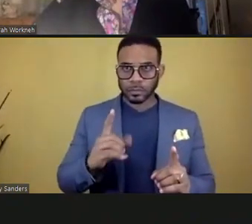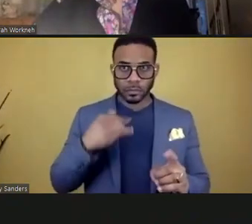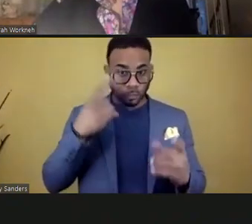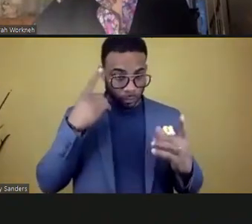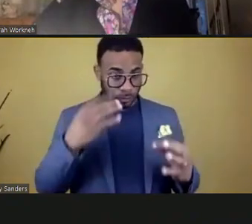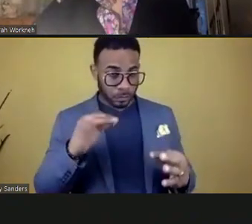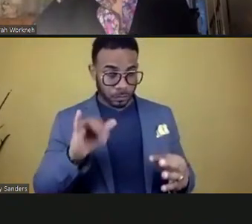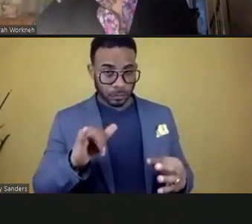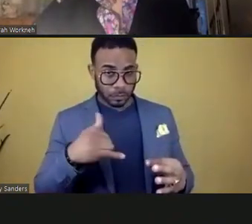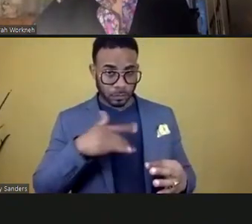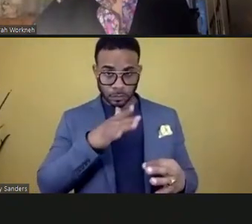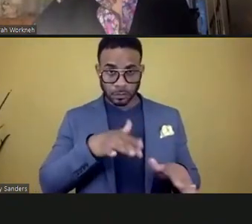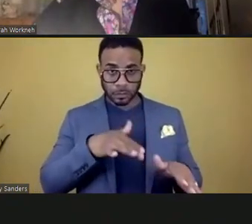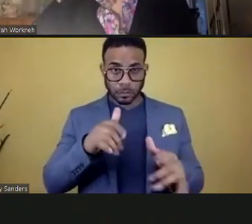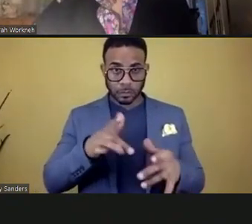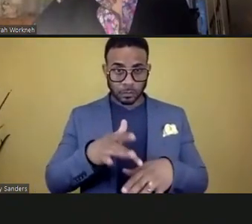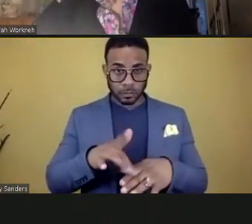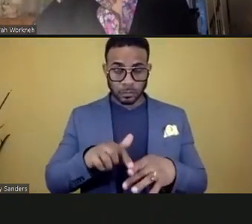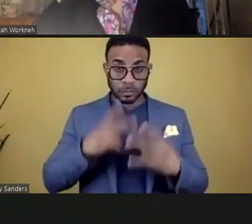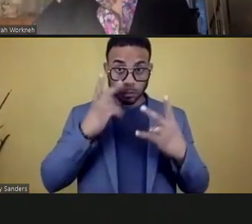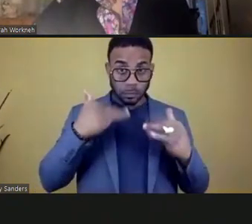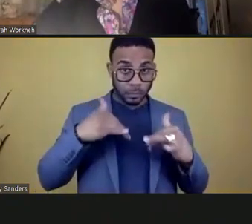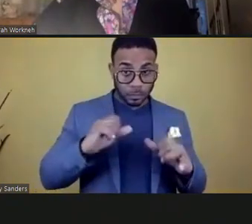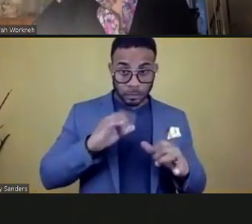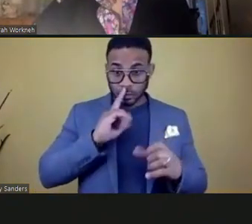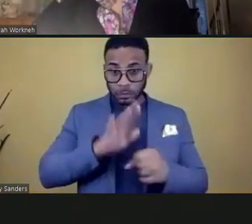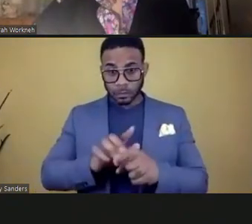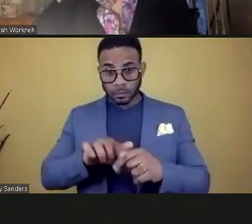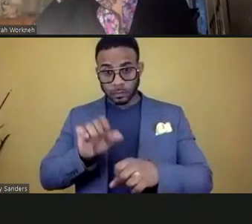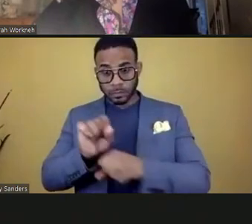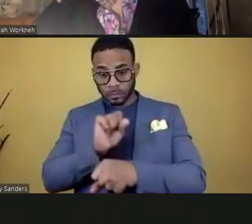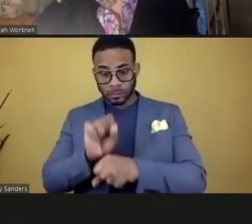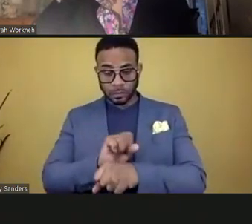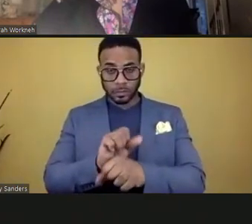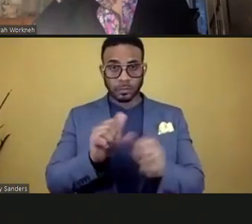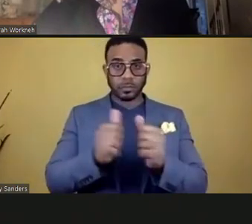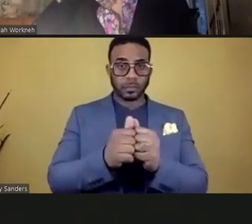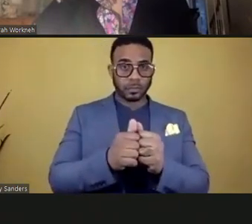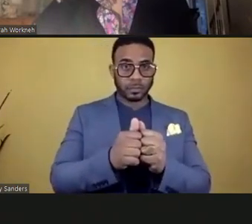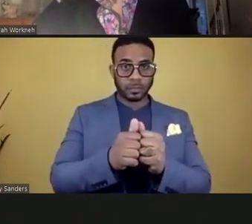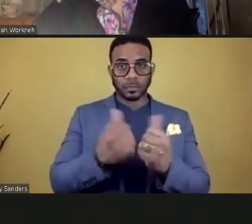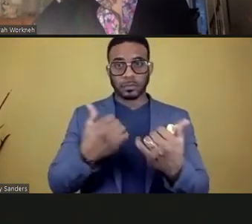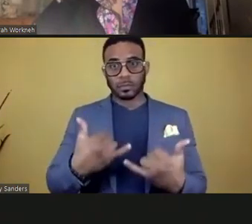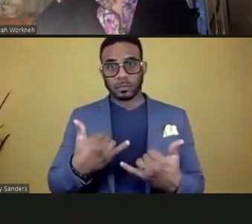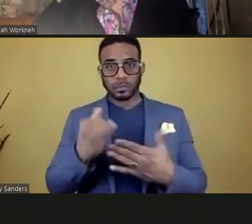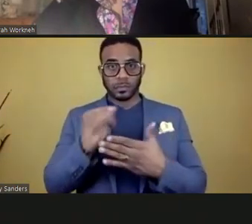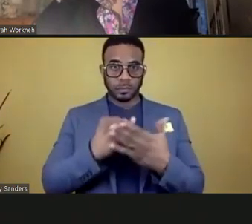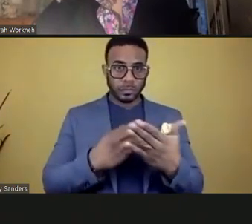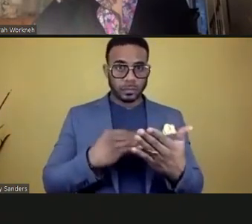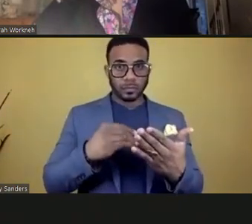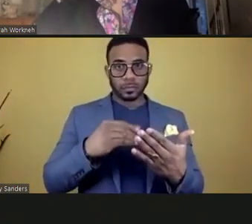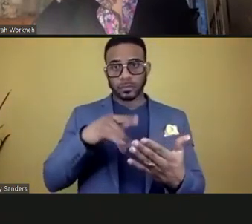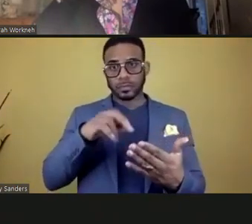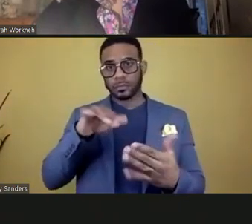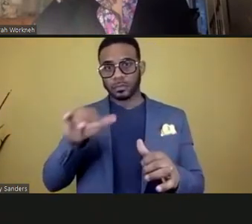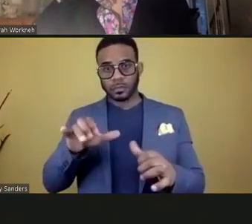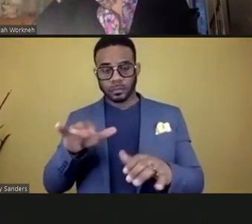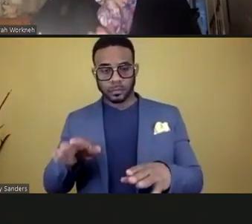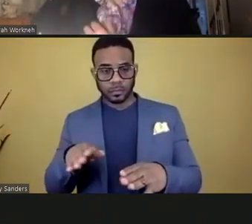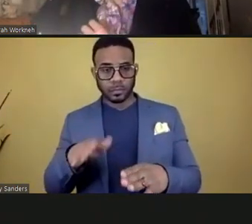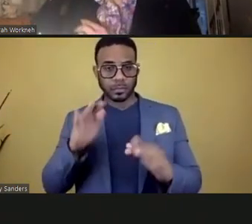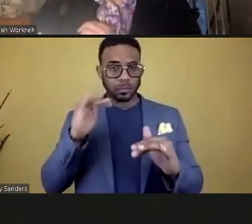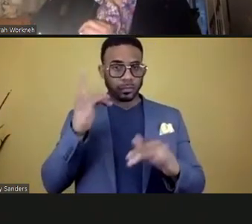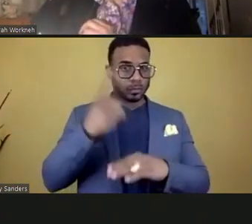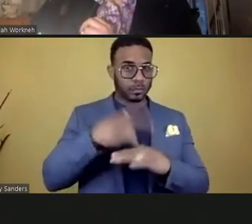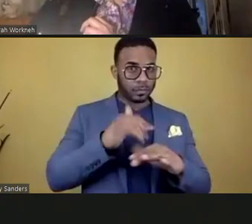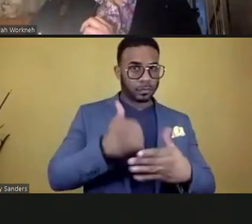decided that I would leave that space to see if I could commit to working with contemporary artists in a proactive way in hopes that one day I